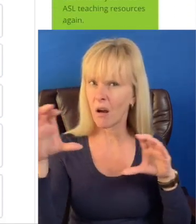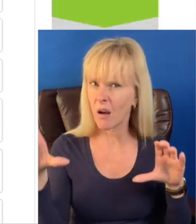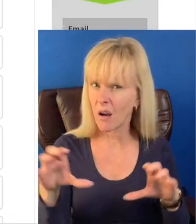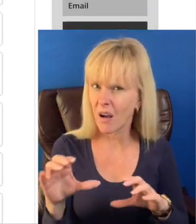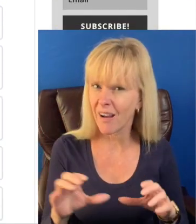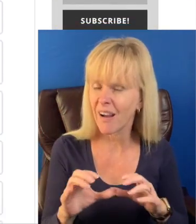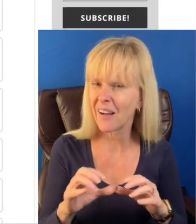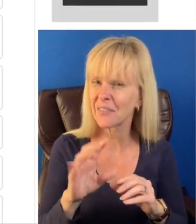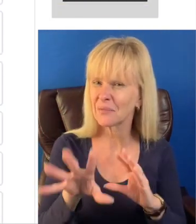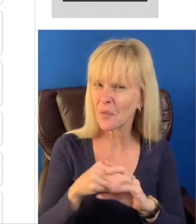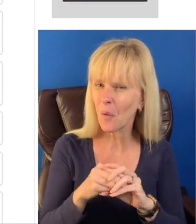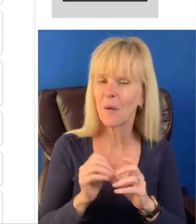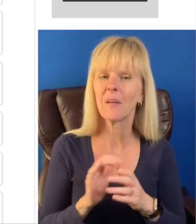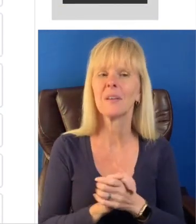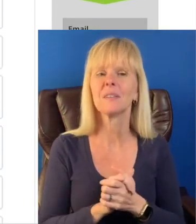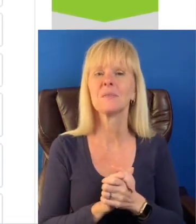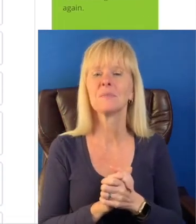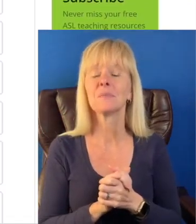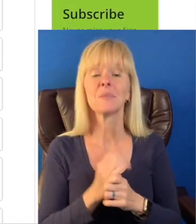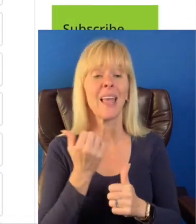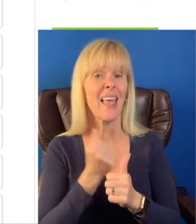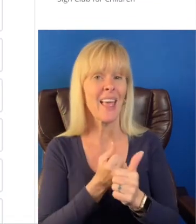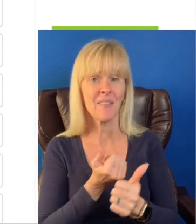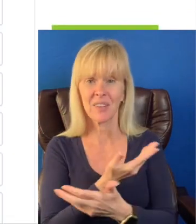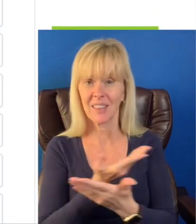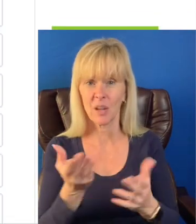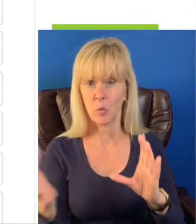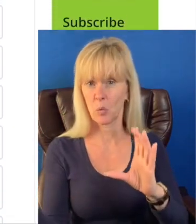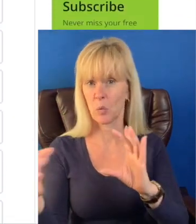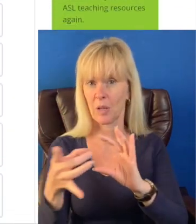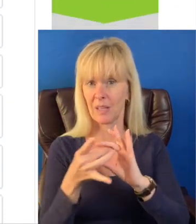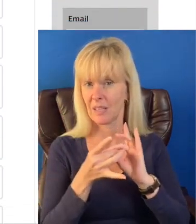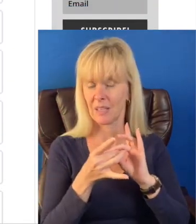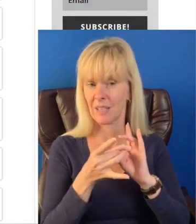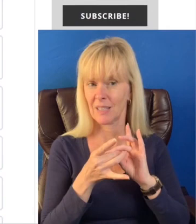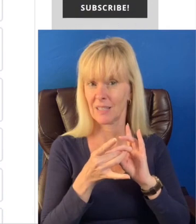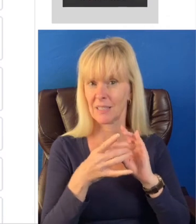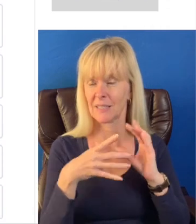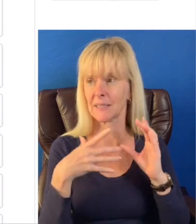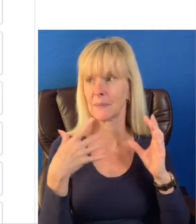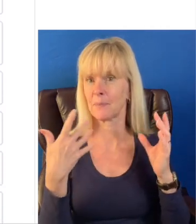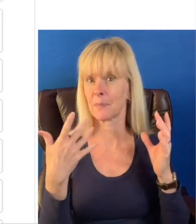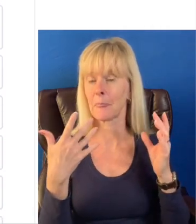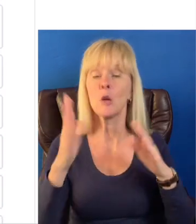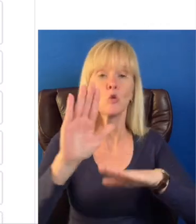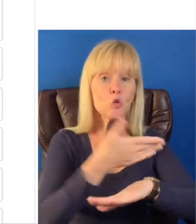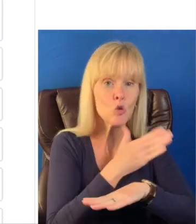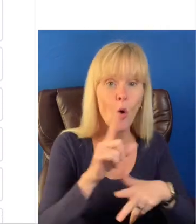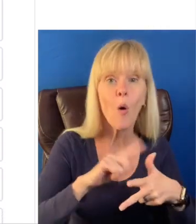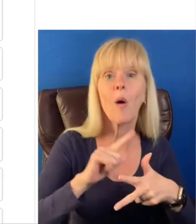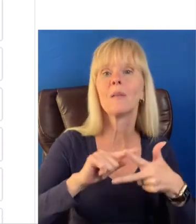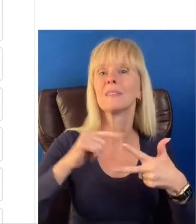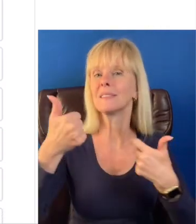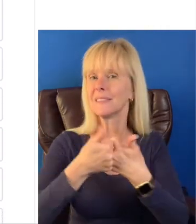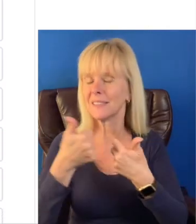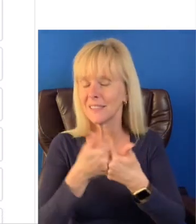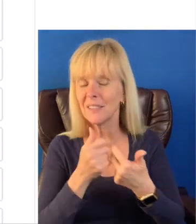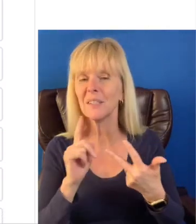you can be involved in. And everything relates back to songs,